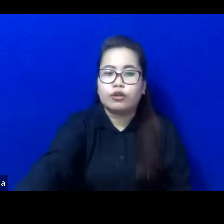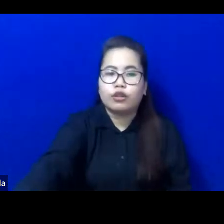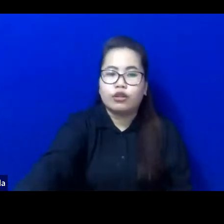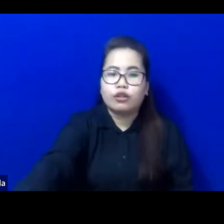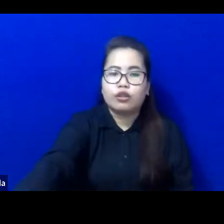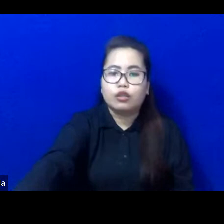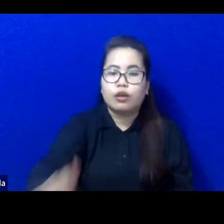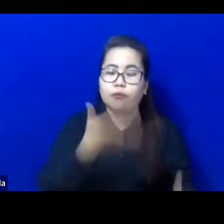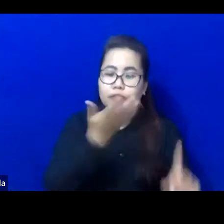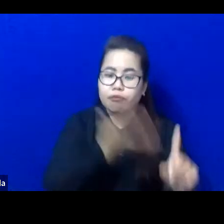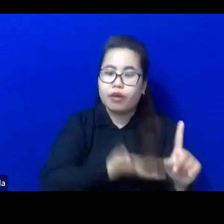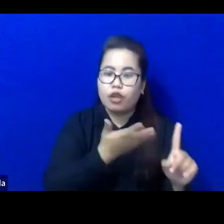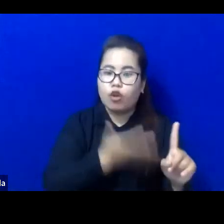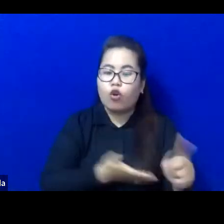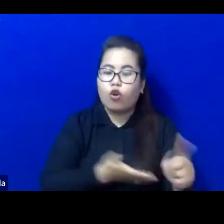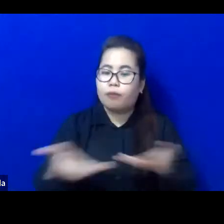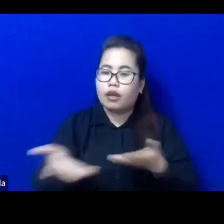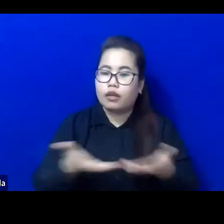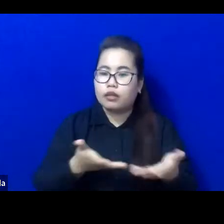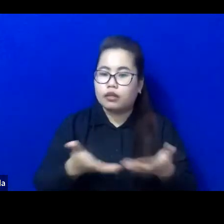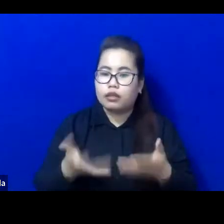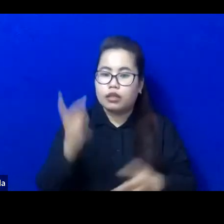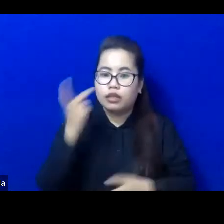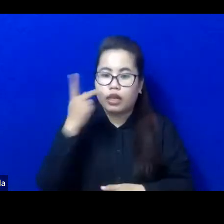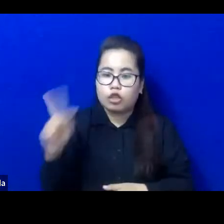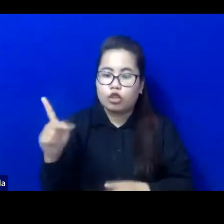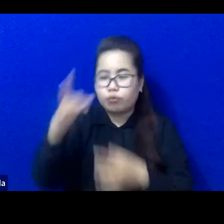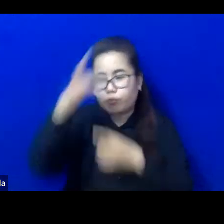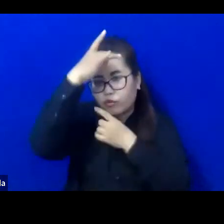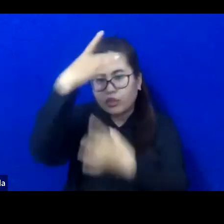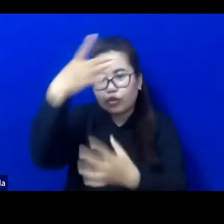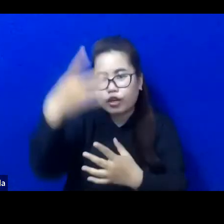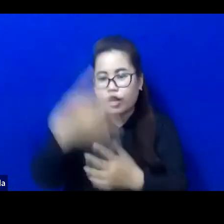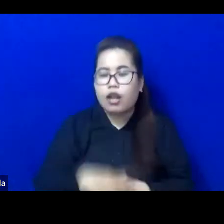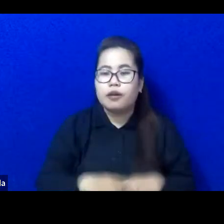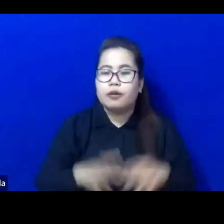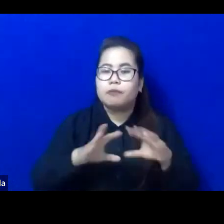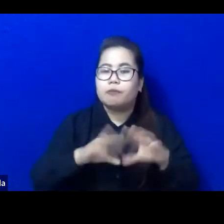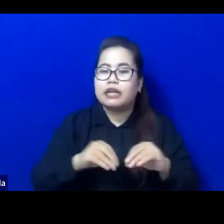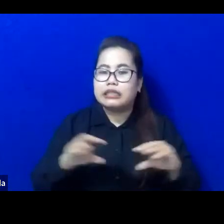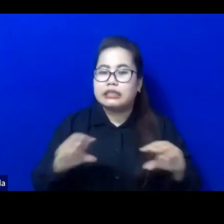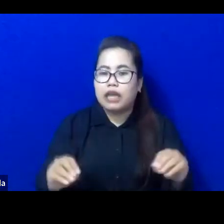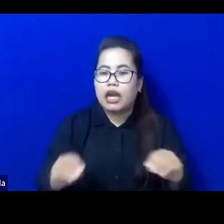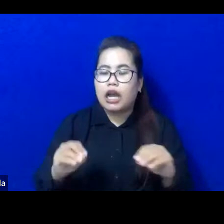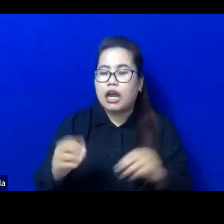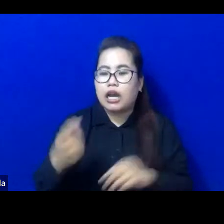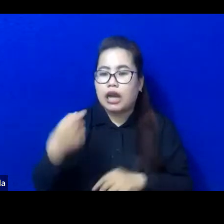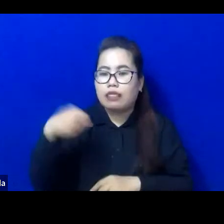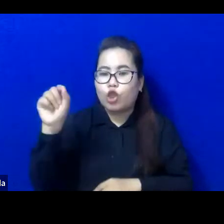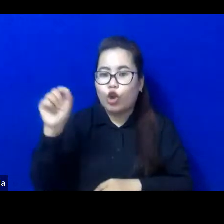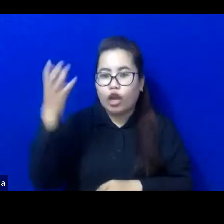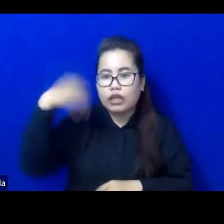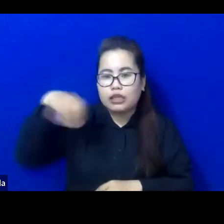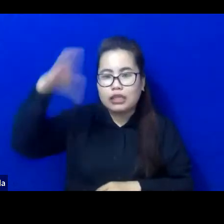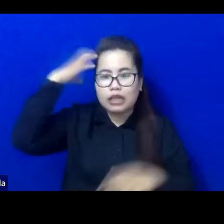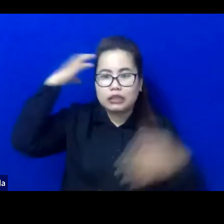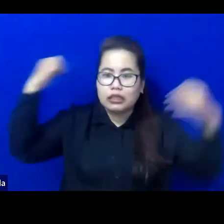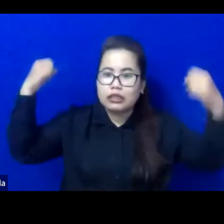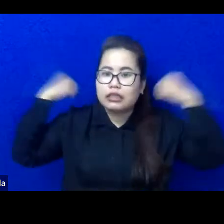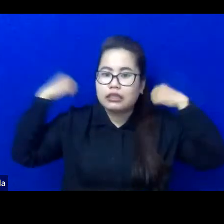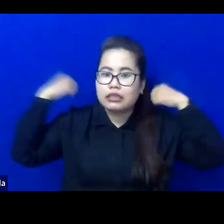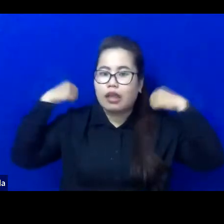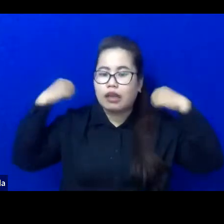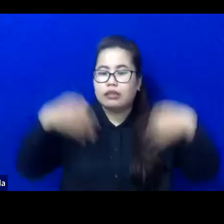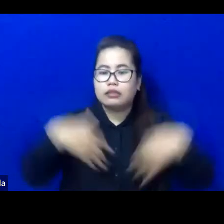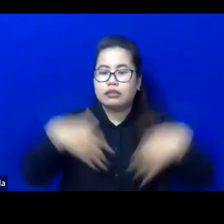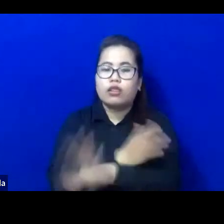professional working at the Dinas health clinics in East Java. So the question is, what